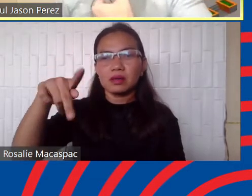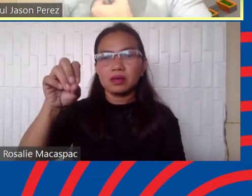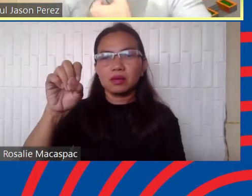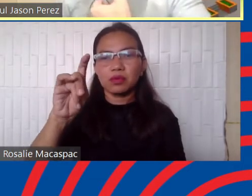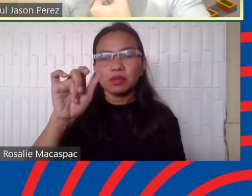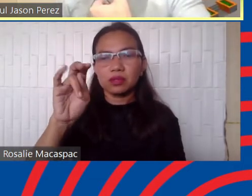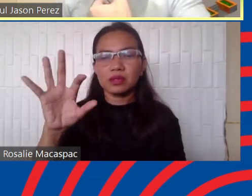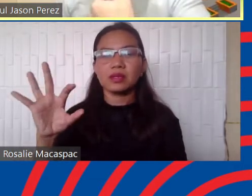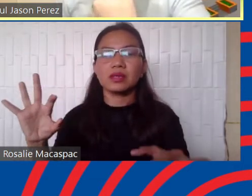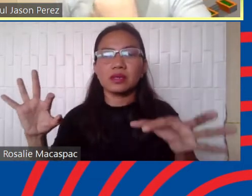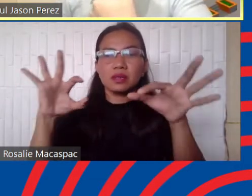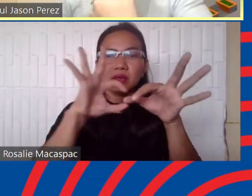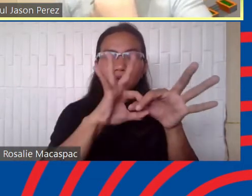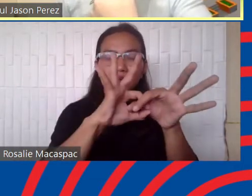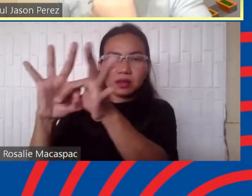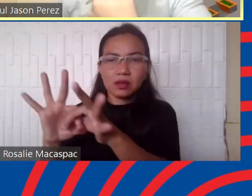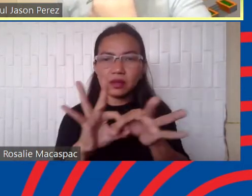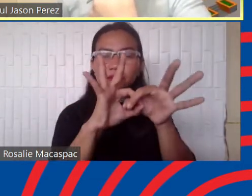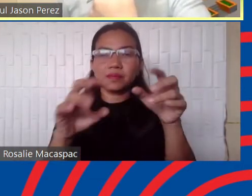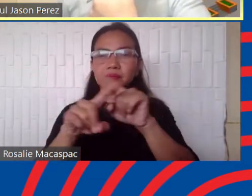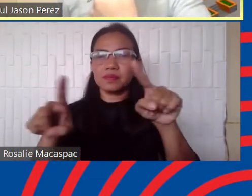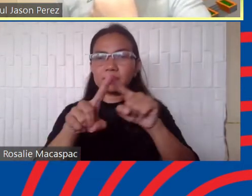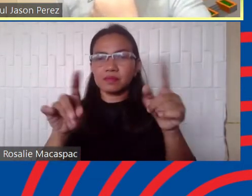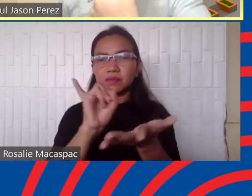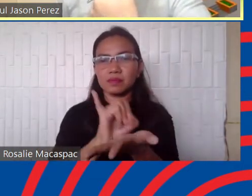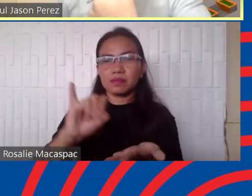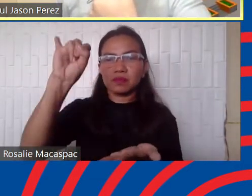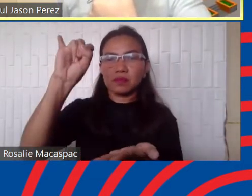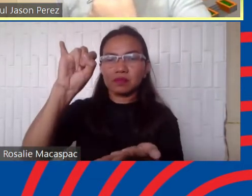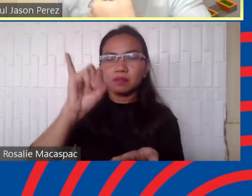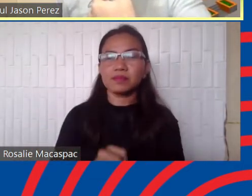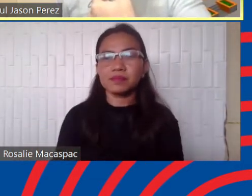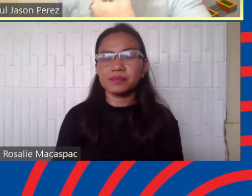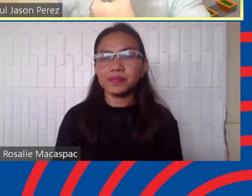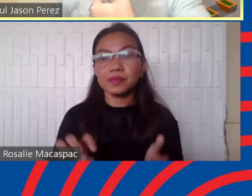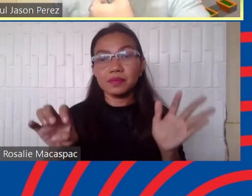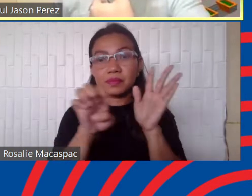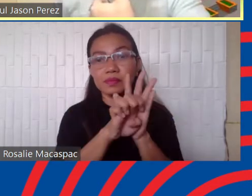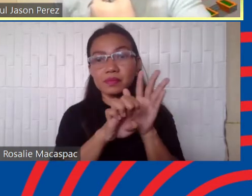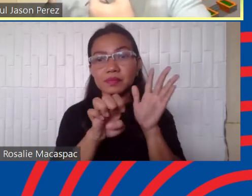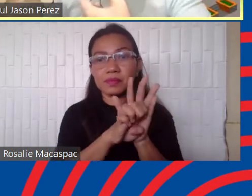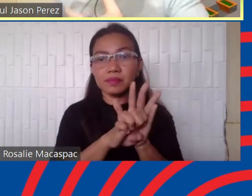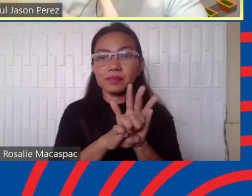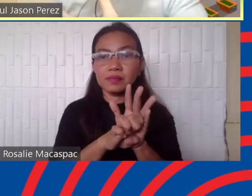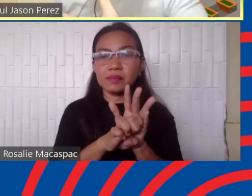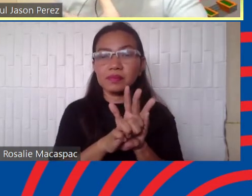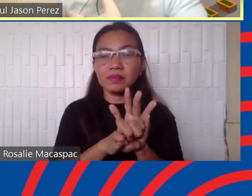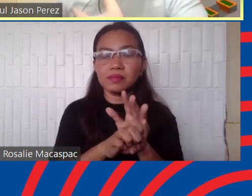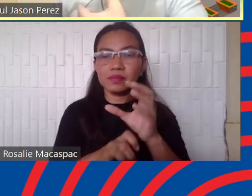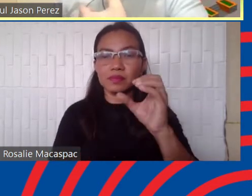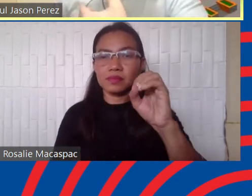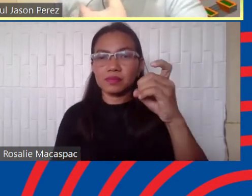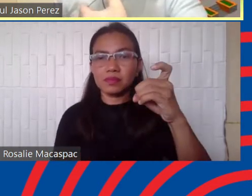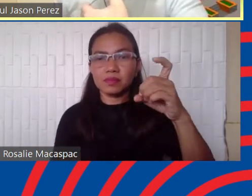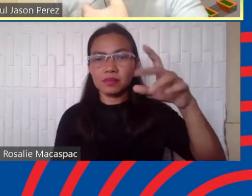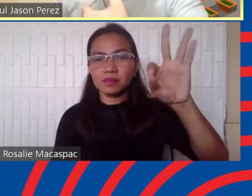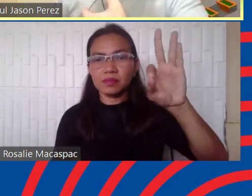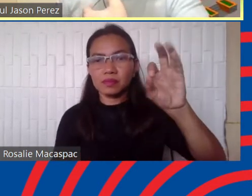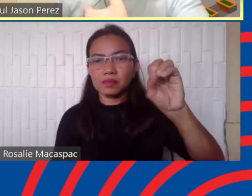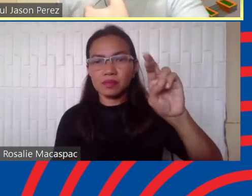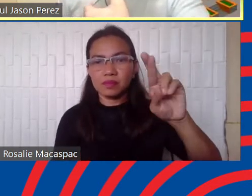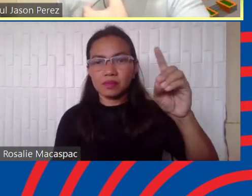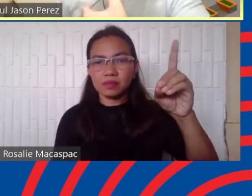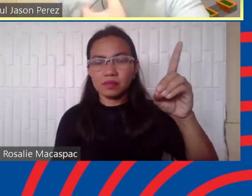with different institutions. So you may notice that there is, for example, Oxford, I don't know if they have one, but